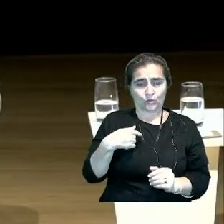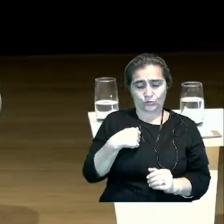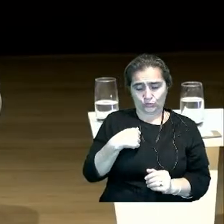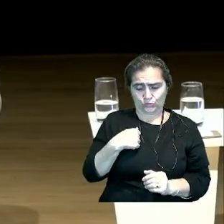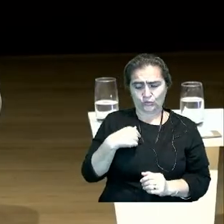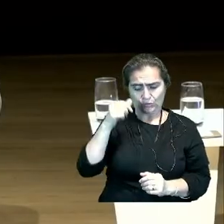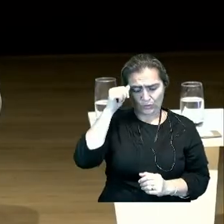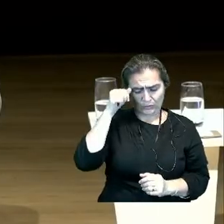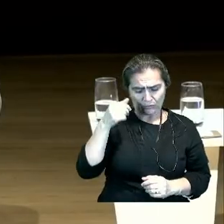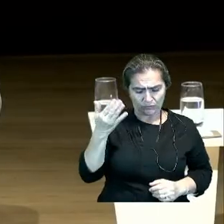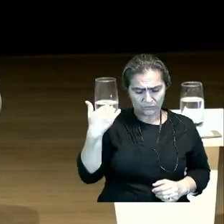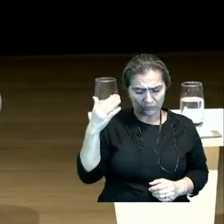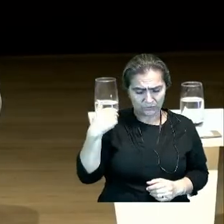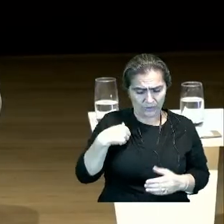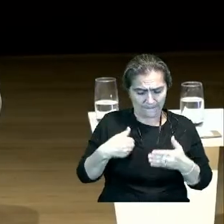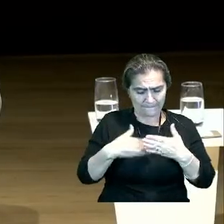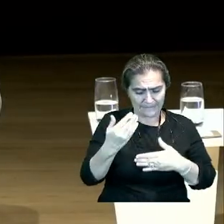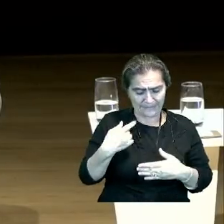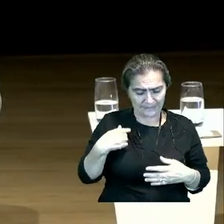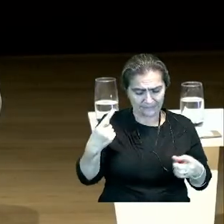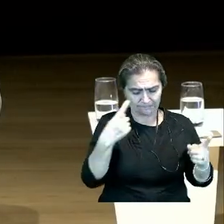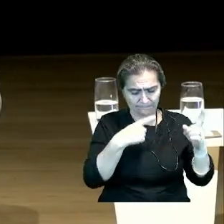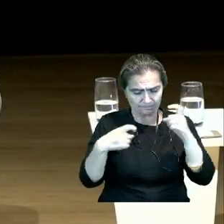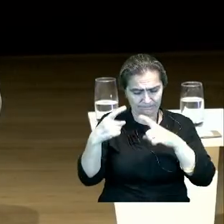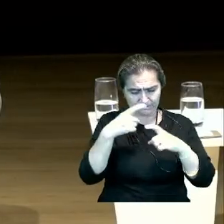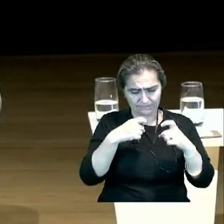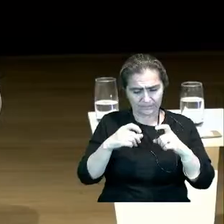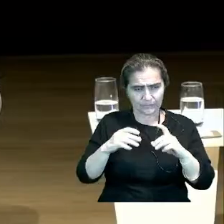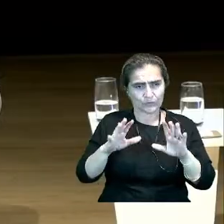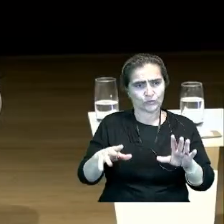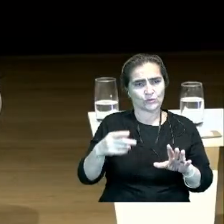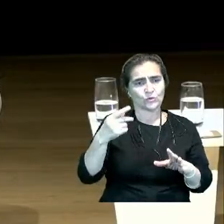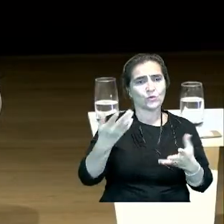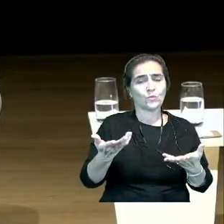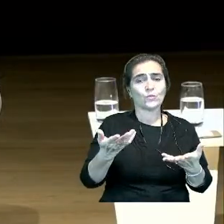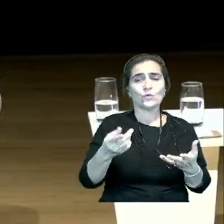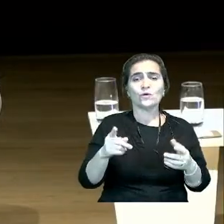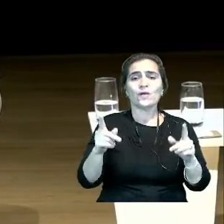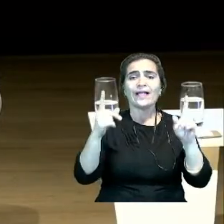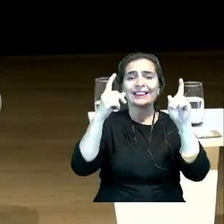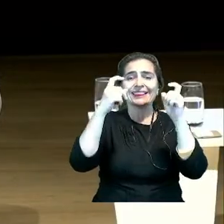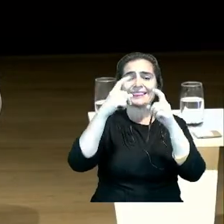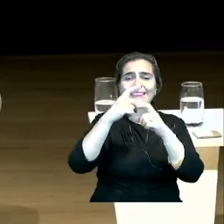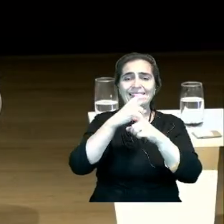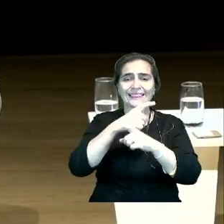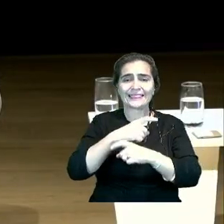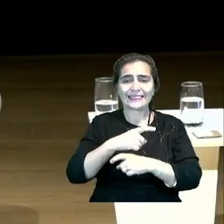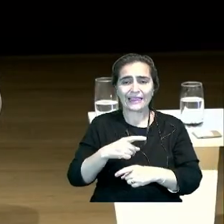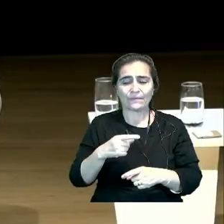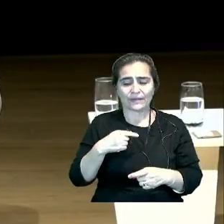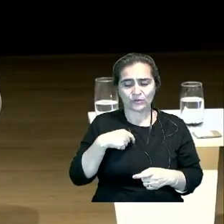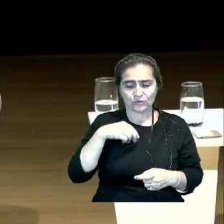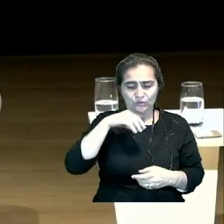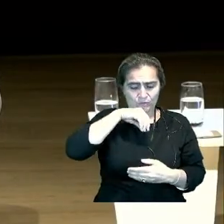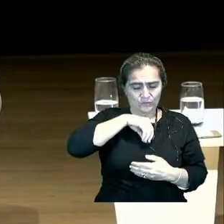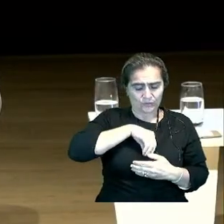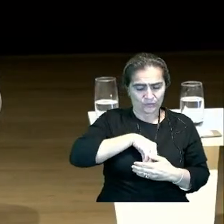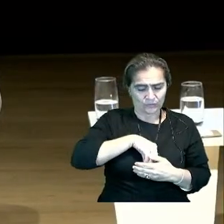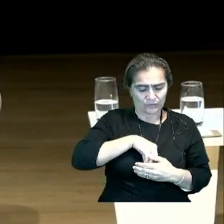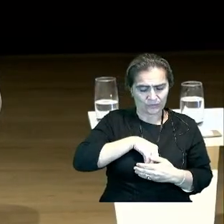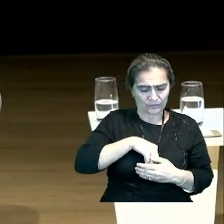day I had to start researching and going more into this spiritual topics to understand about tourism and how